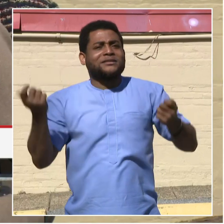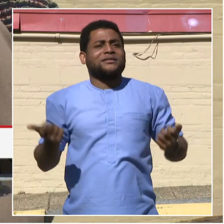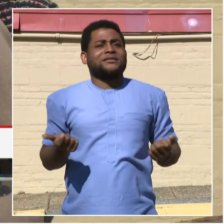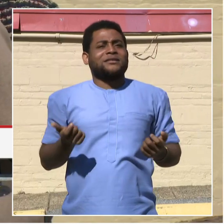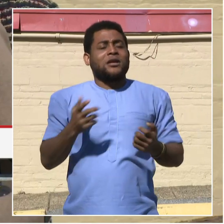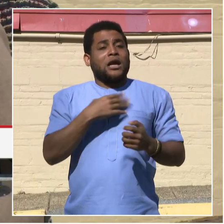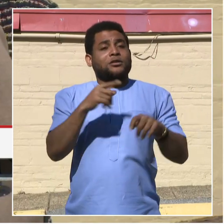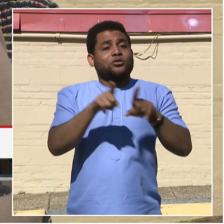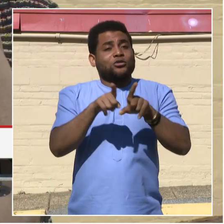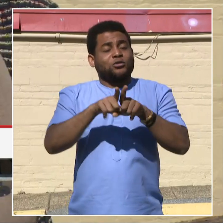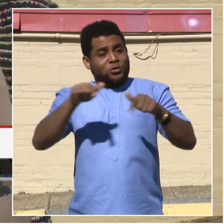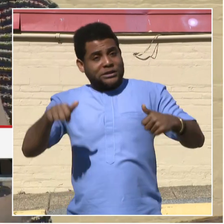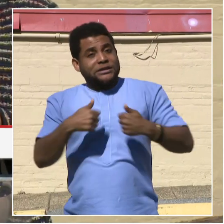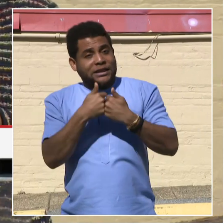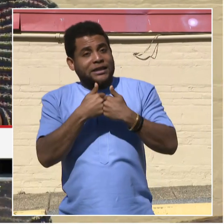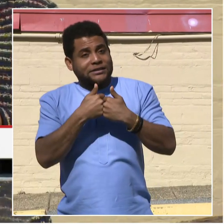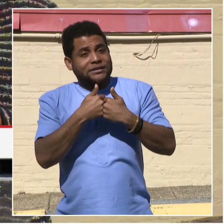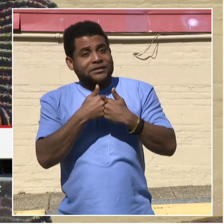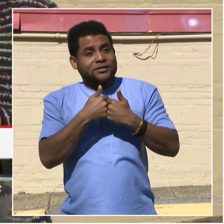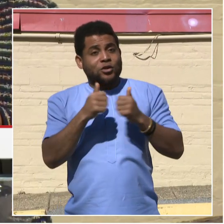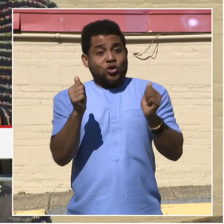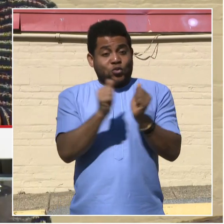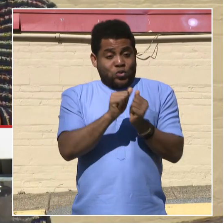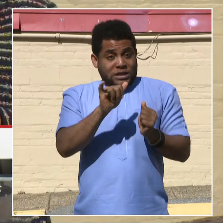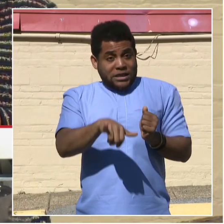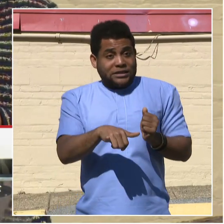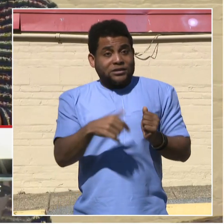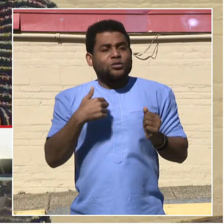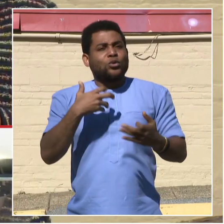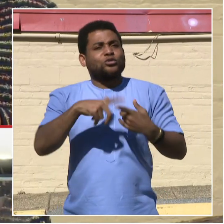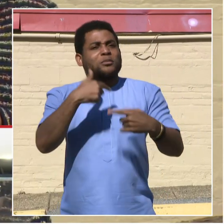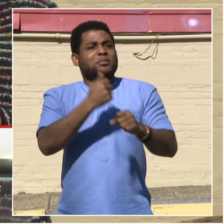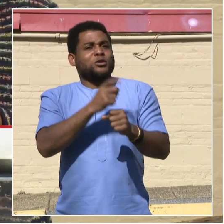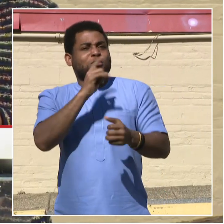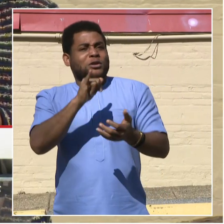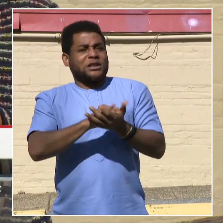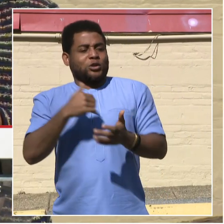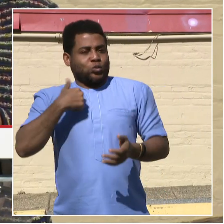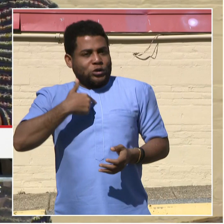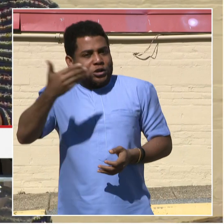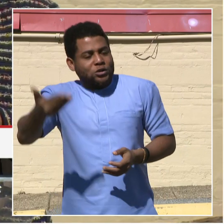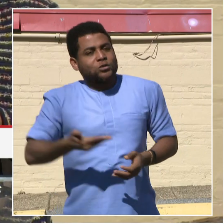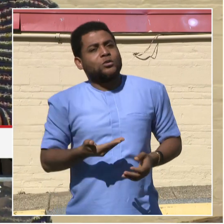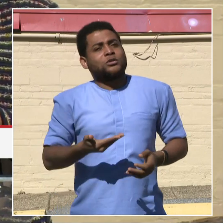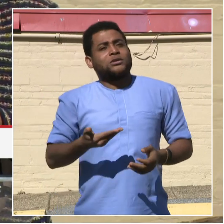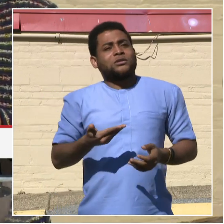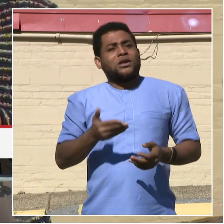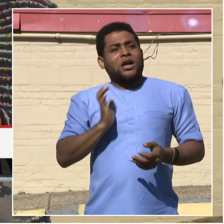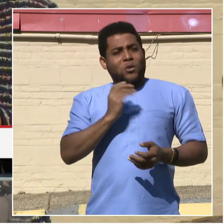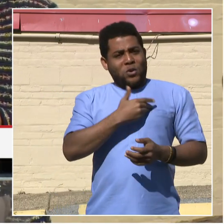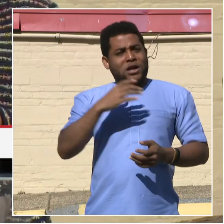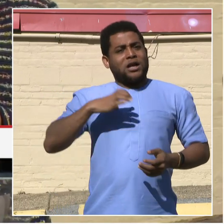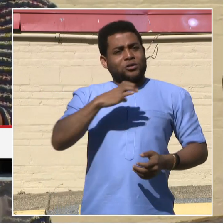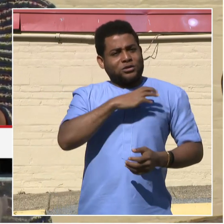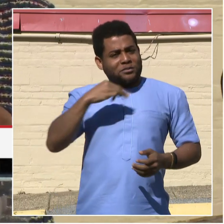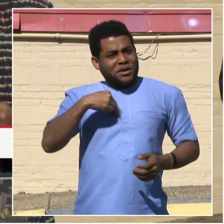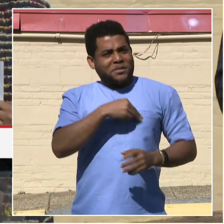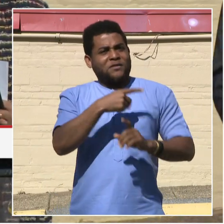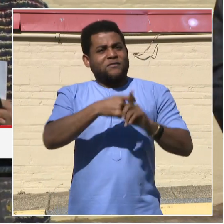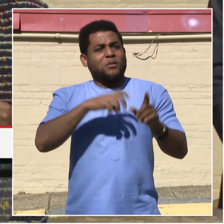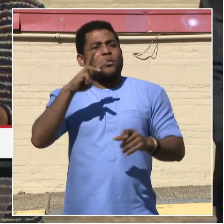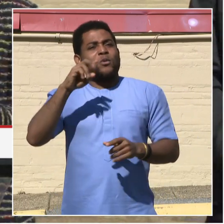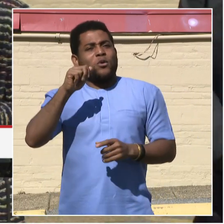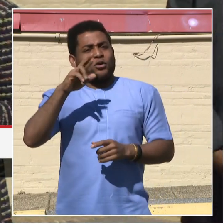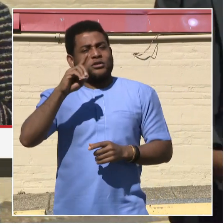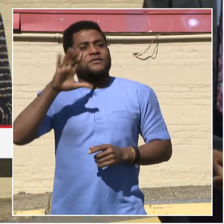challenged. So with that, I want to introduce our council member from Ward 5